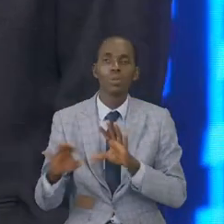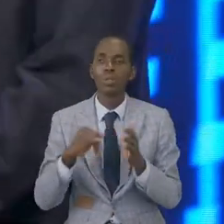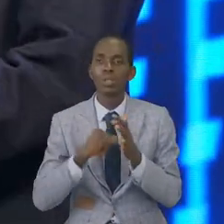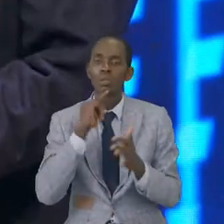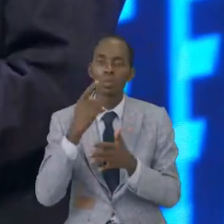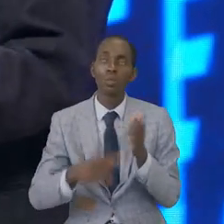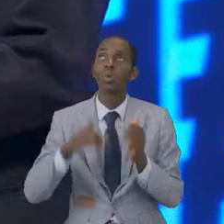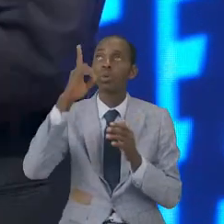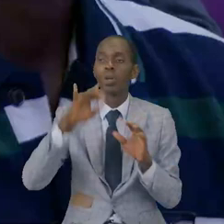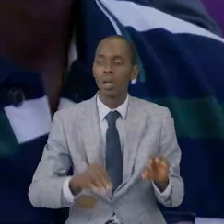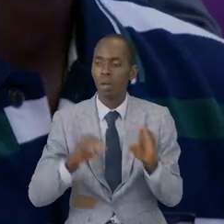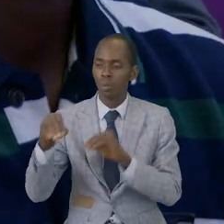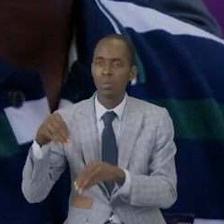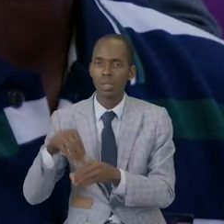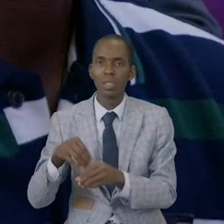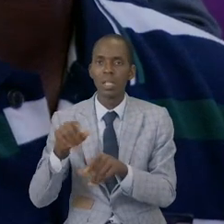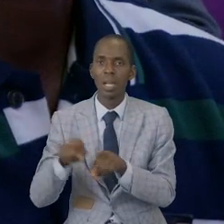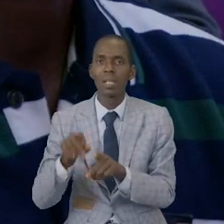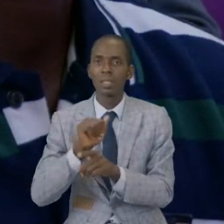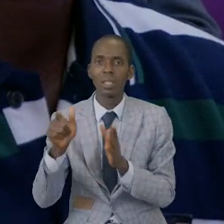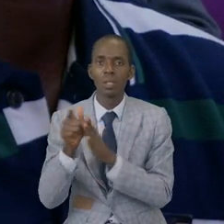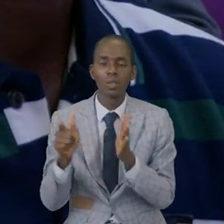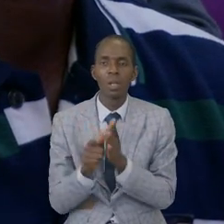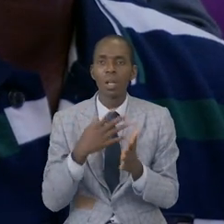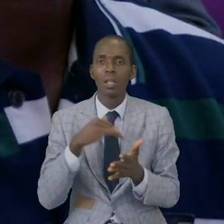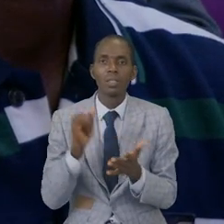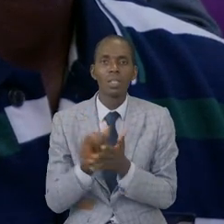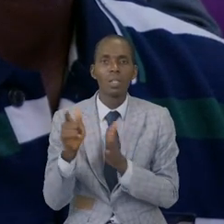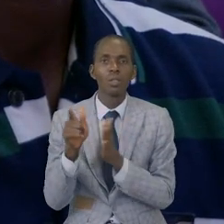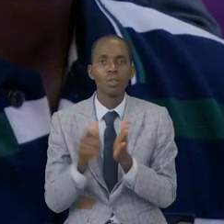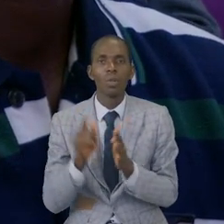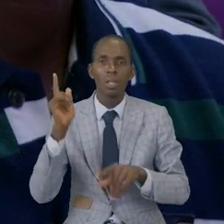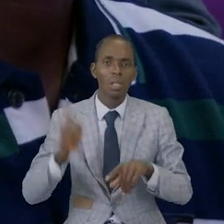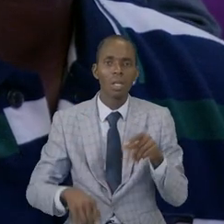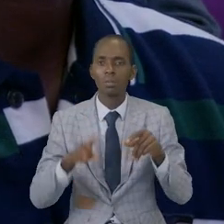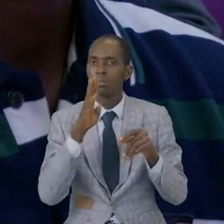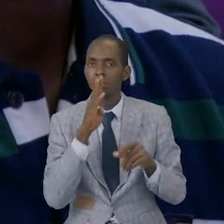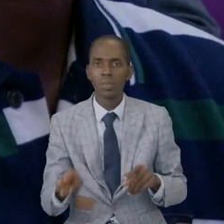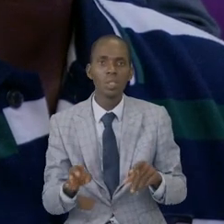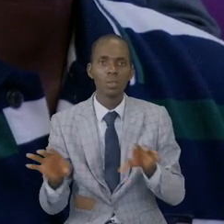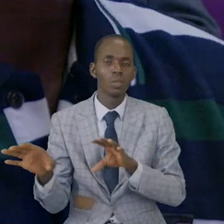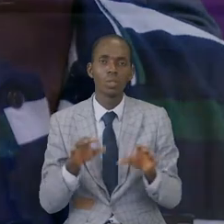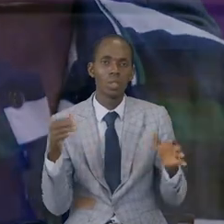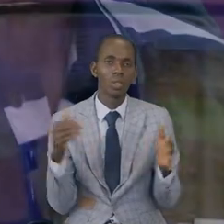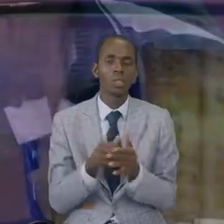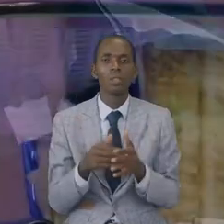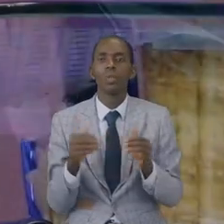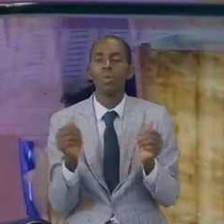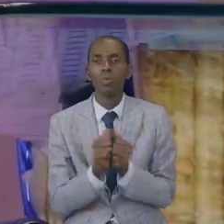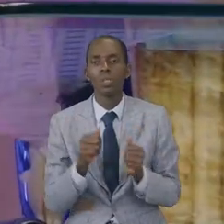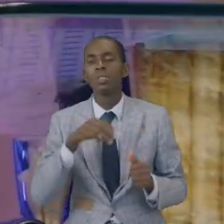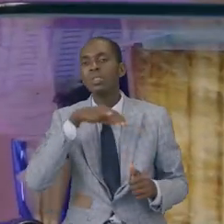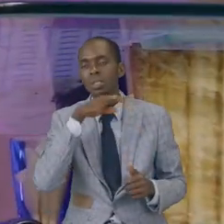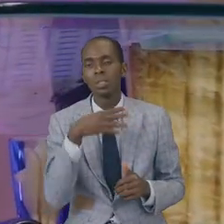in place like a law, and that law cannot be contradicted with impunity. We're looking